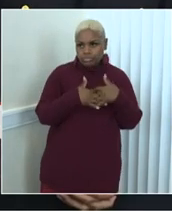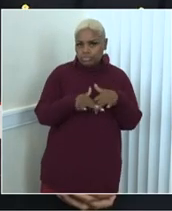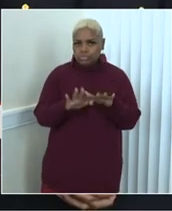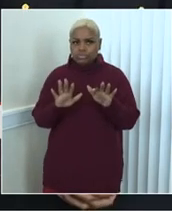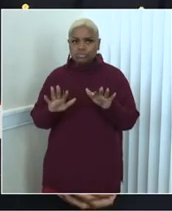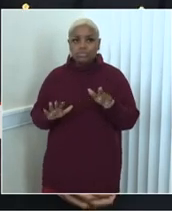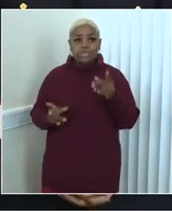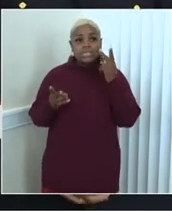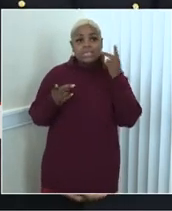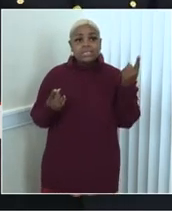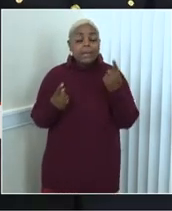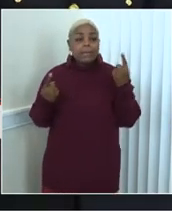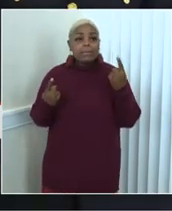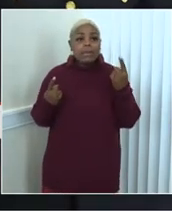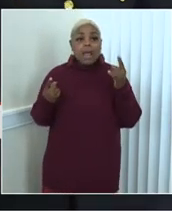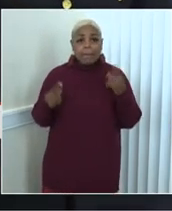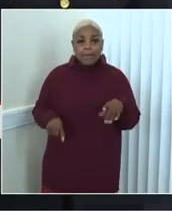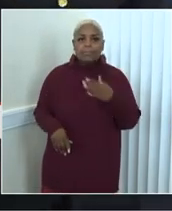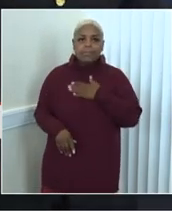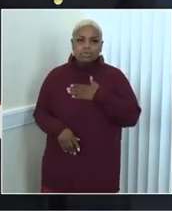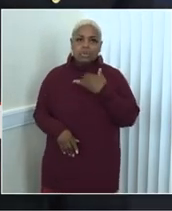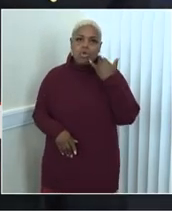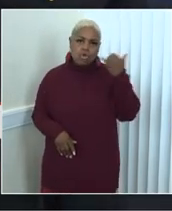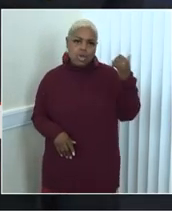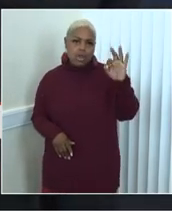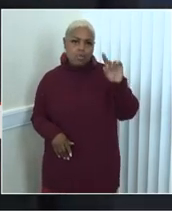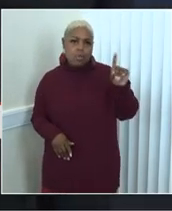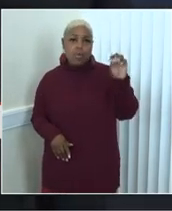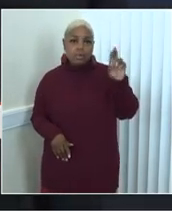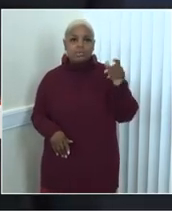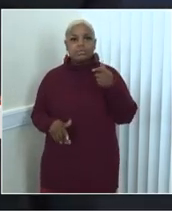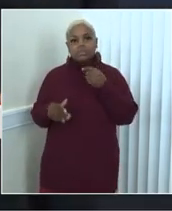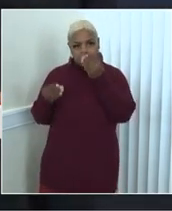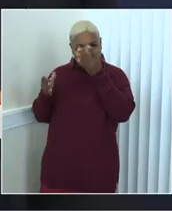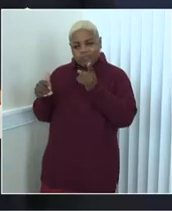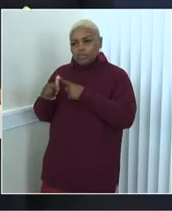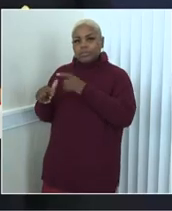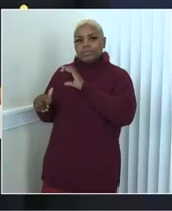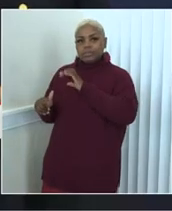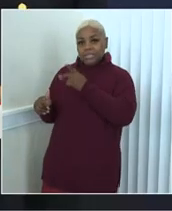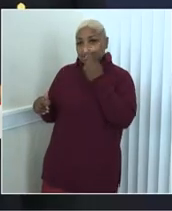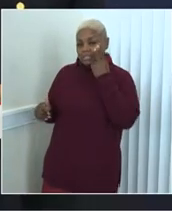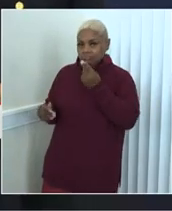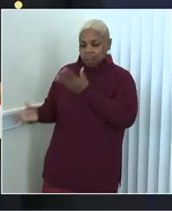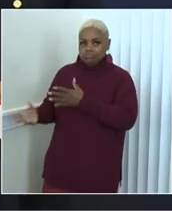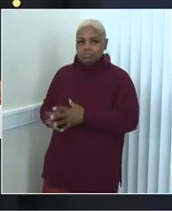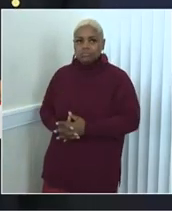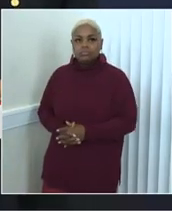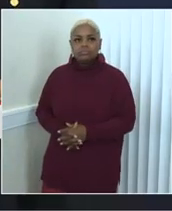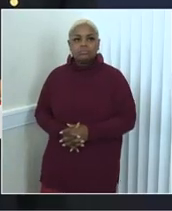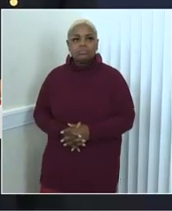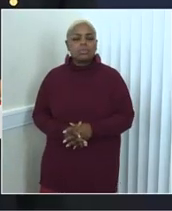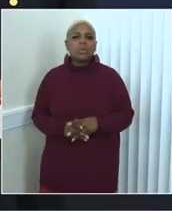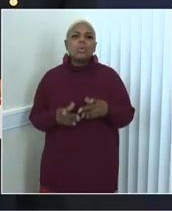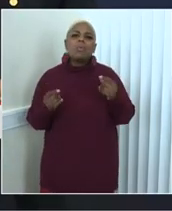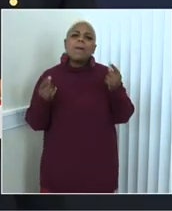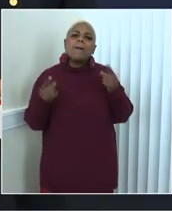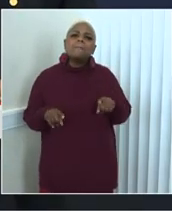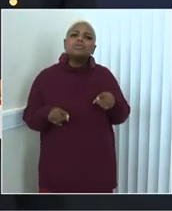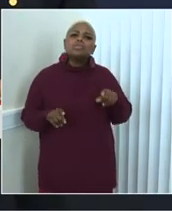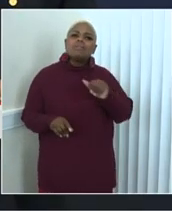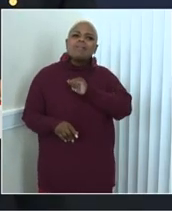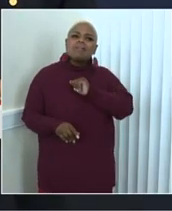see. Oh, I was referring to what happened in Pennsylvania during the election cycle. You're talking about Butler? The